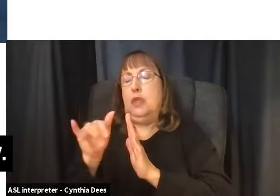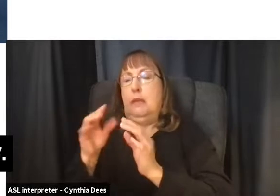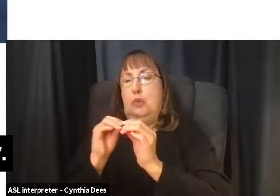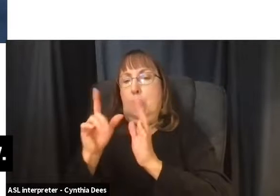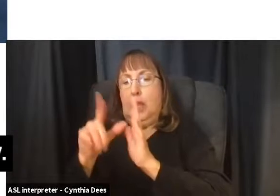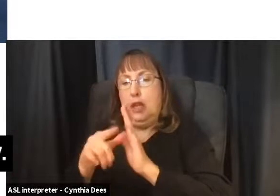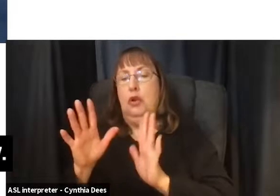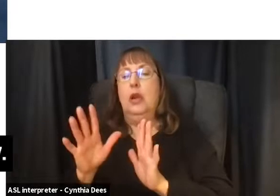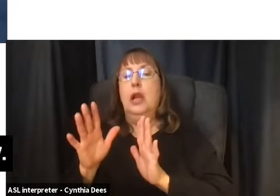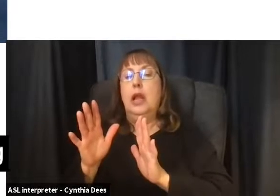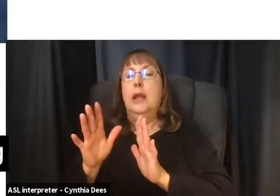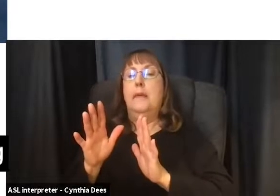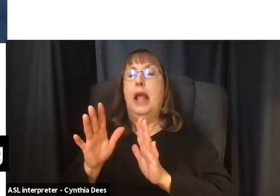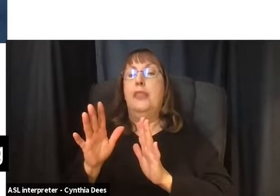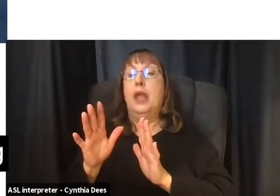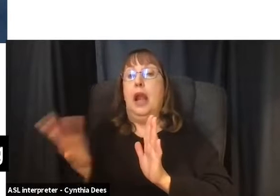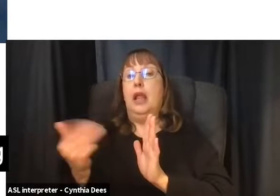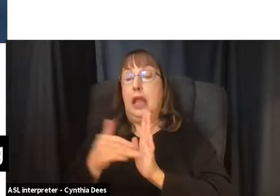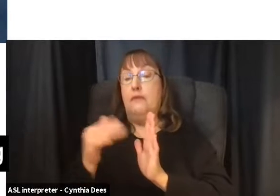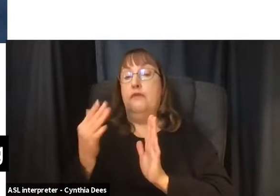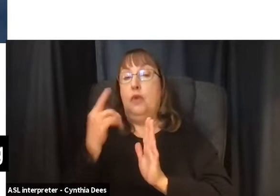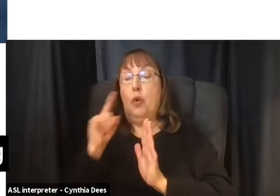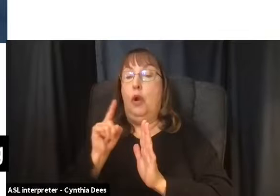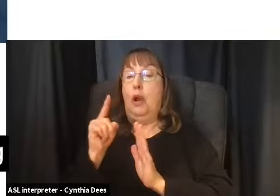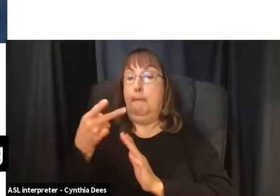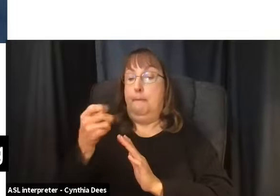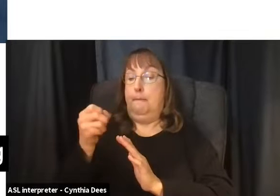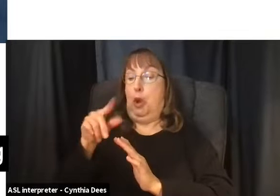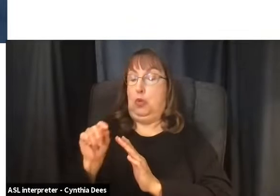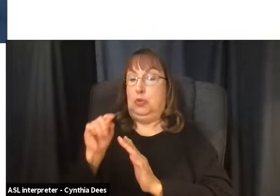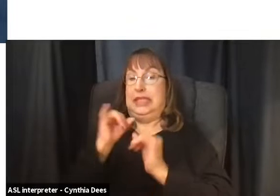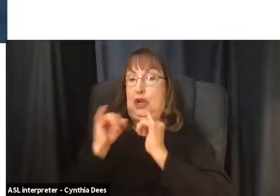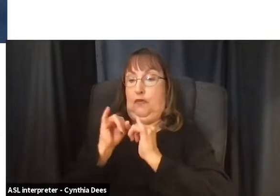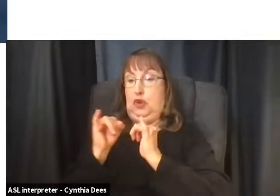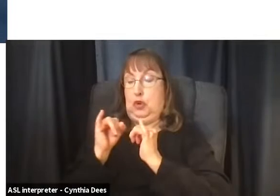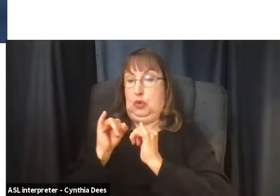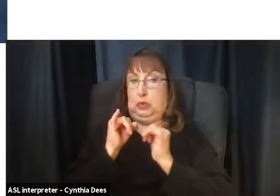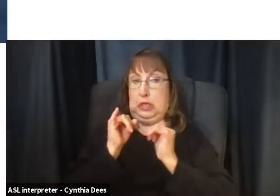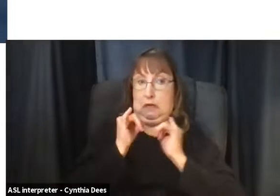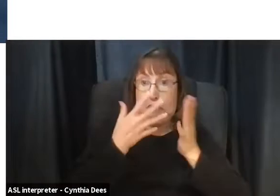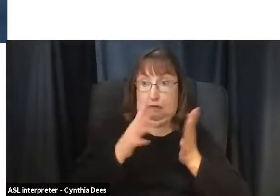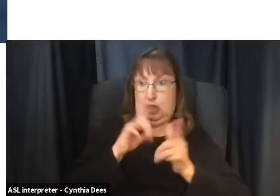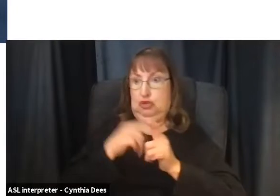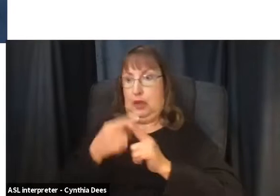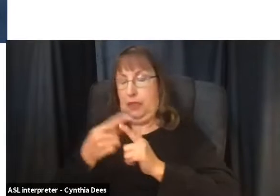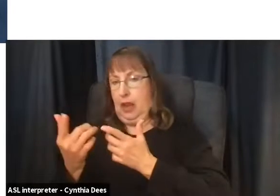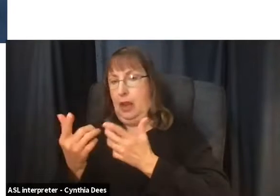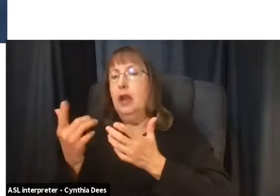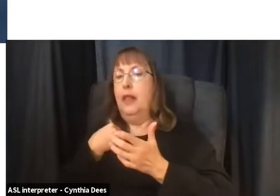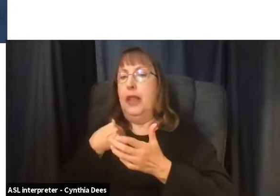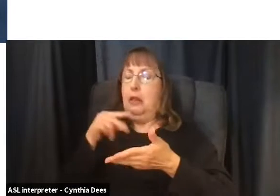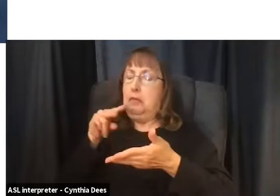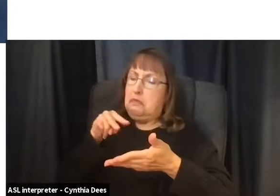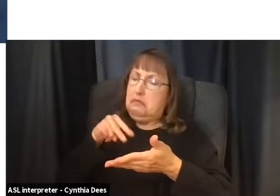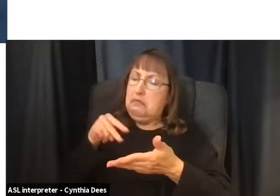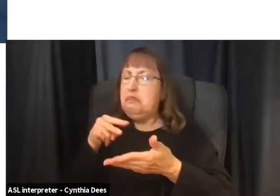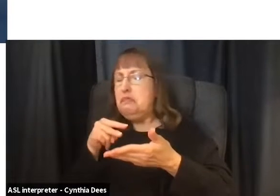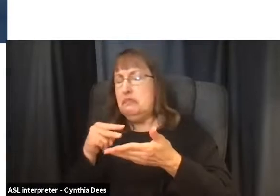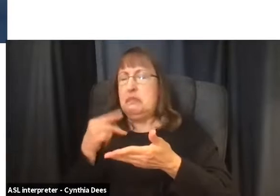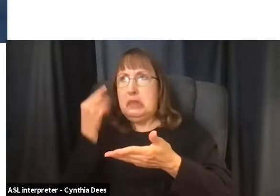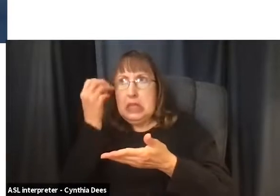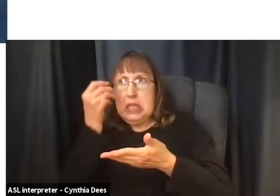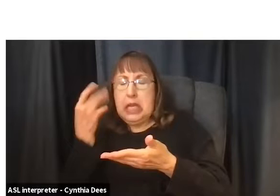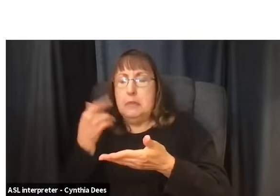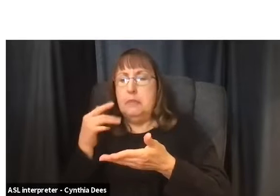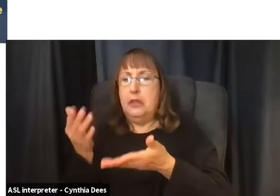And then, of course, post-interview. So this would consist of evaluating and reflecting upon the offer. So looking at all the different components, not